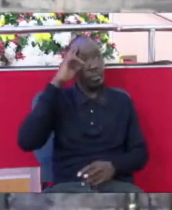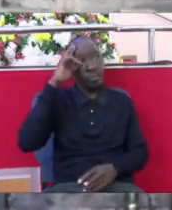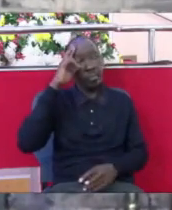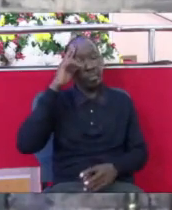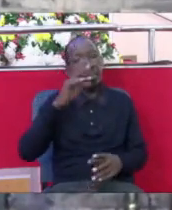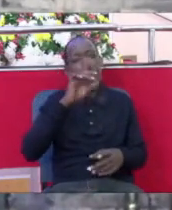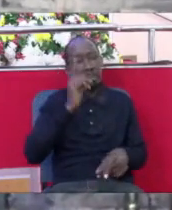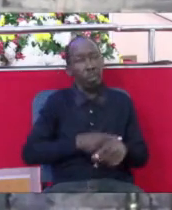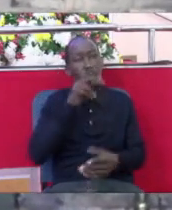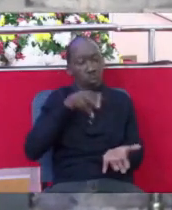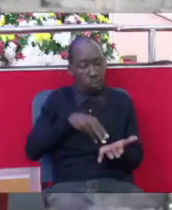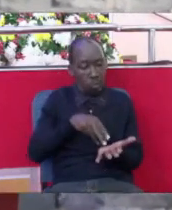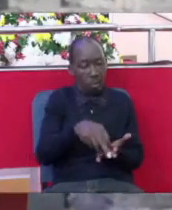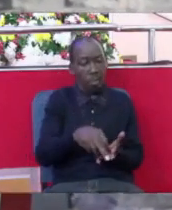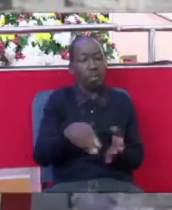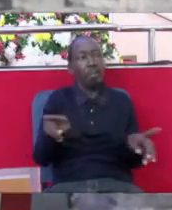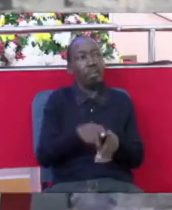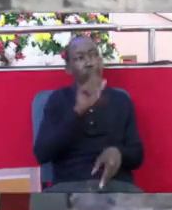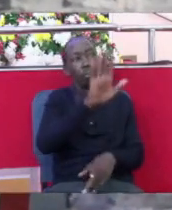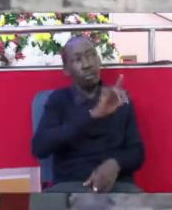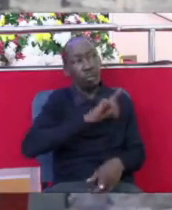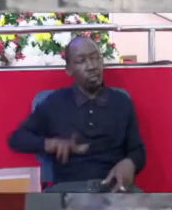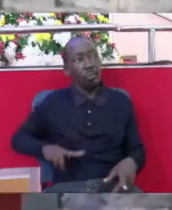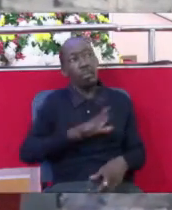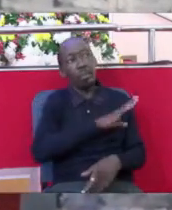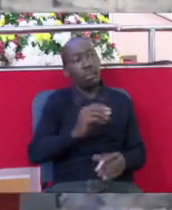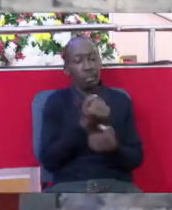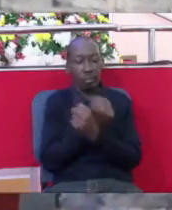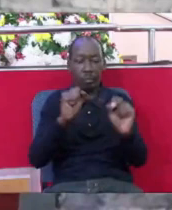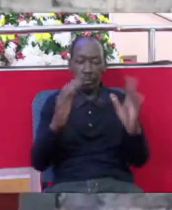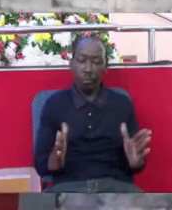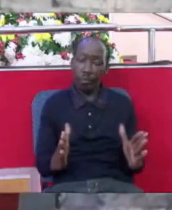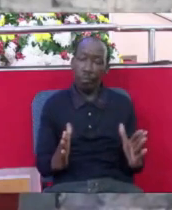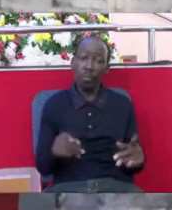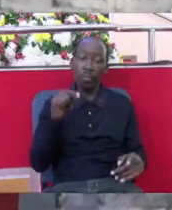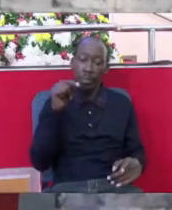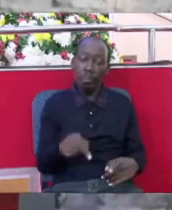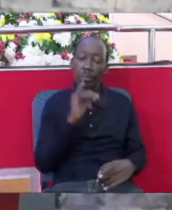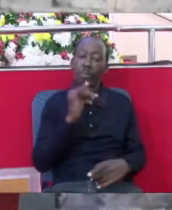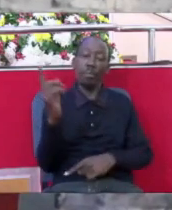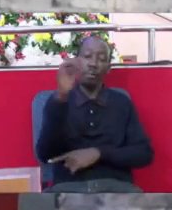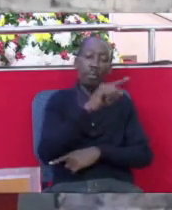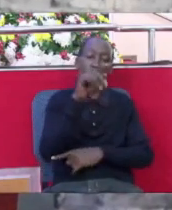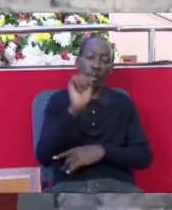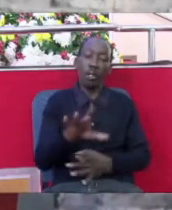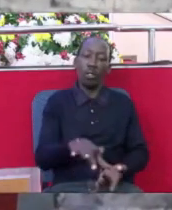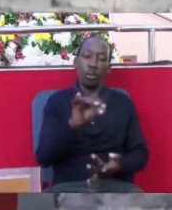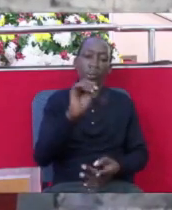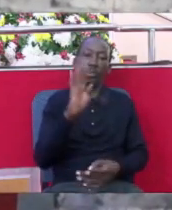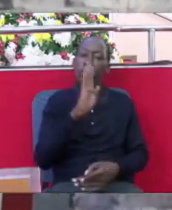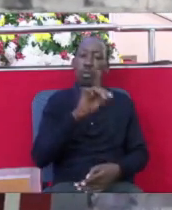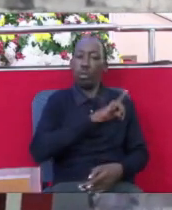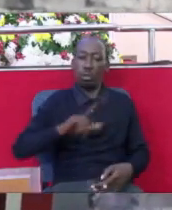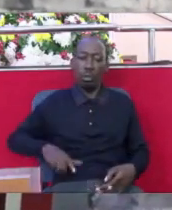When you walk with him as your Lord and your Savior. Unapotembea pamoja naye kama Bwana na Mwokozi wako. So this is a day that you can choose him to be your Lord and your Savior.